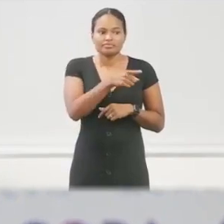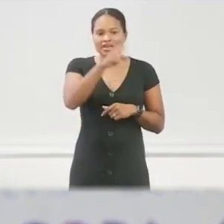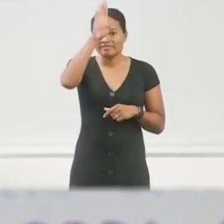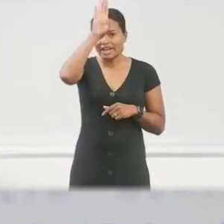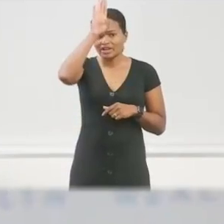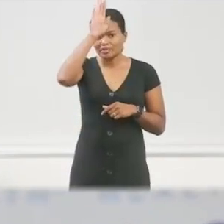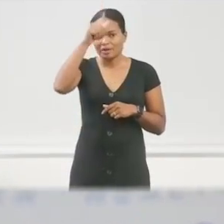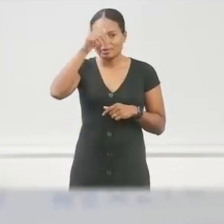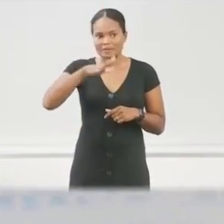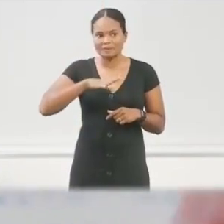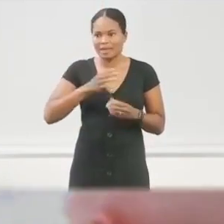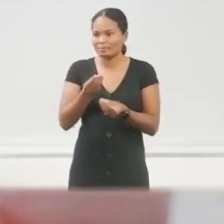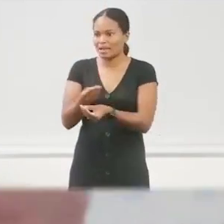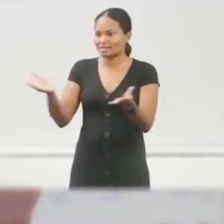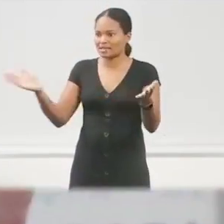department.